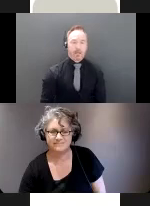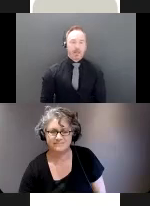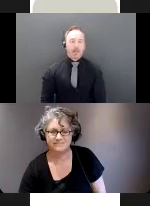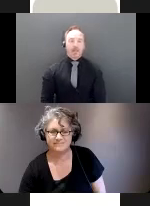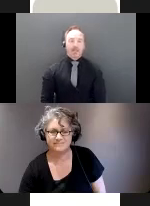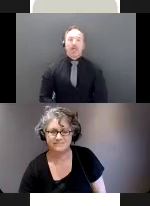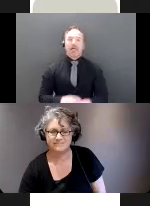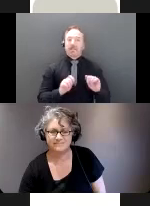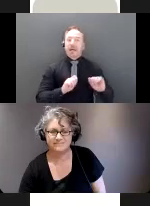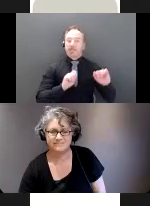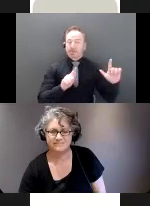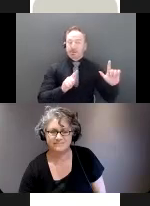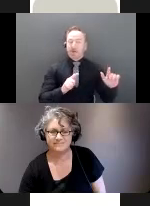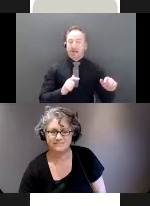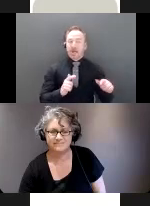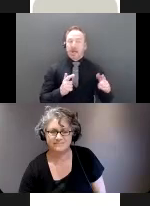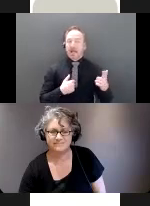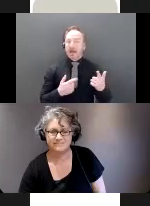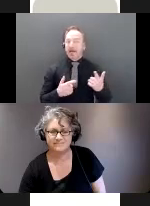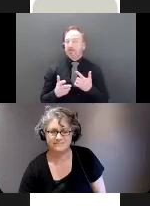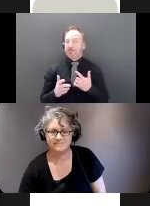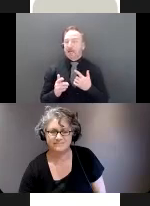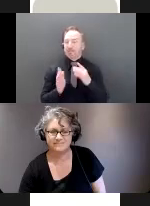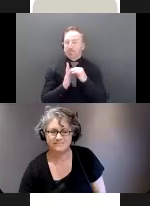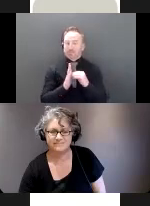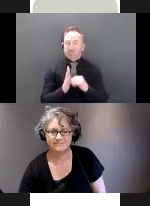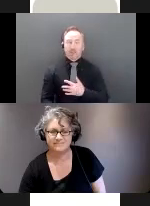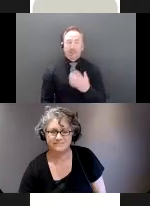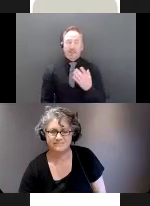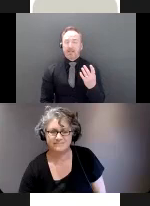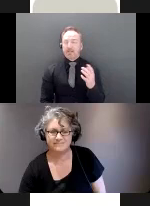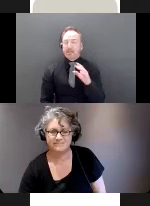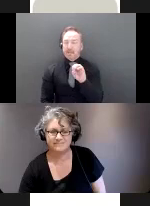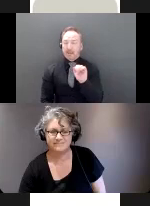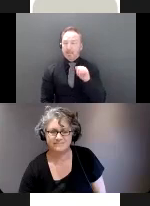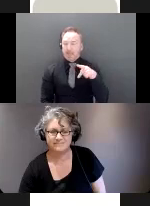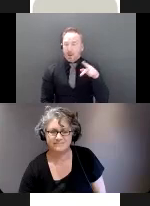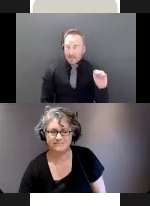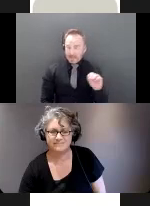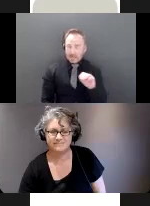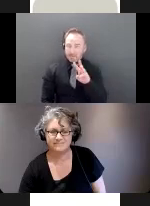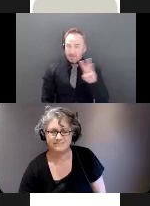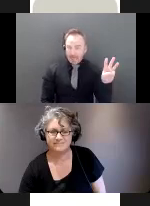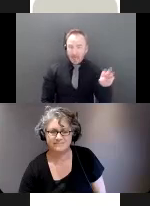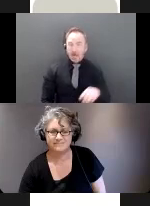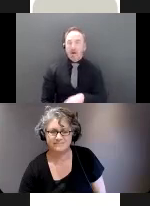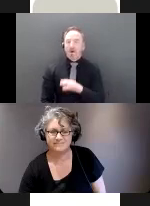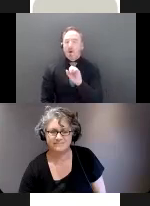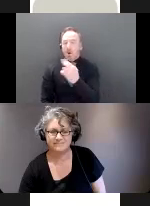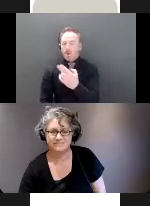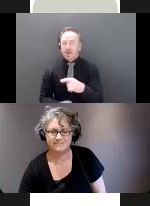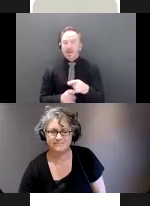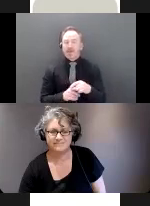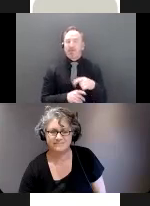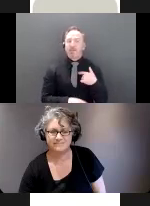well on the Ontario Elder Abuse website, as well as OAITH's website. Those are some of them there. We have one